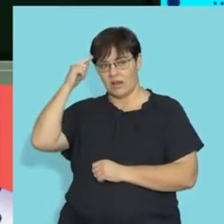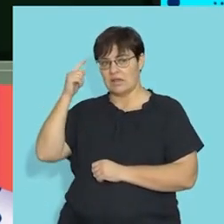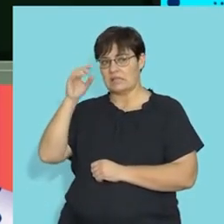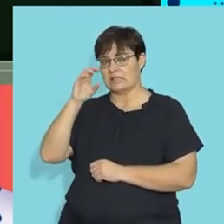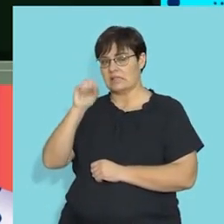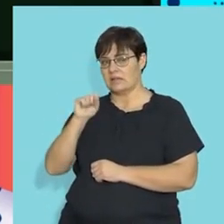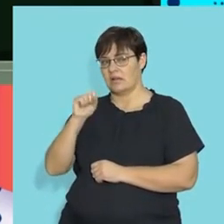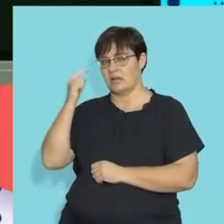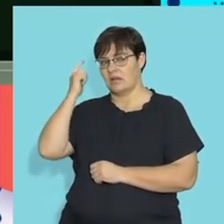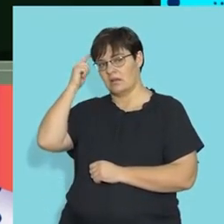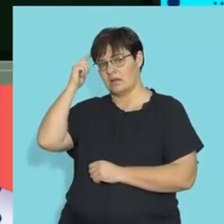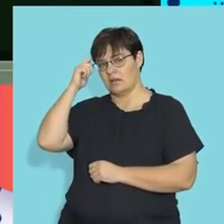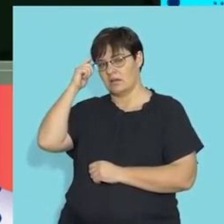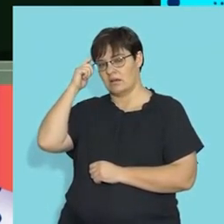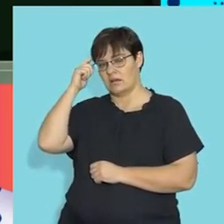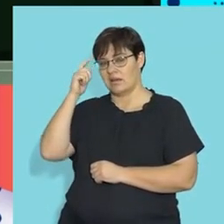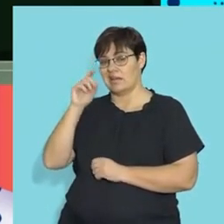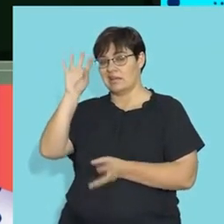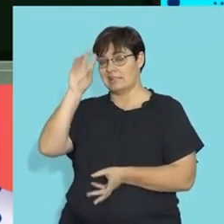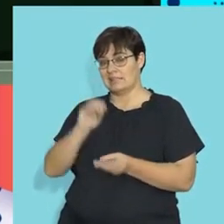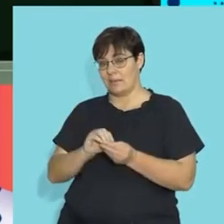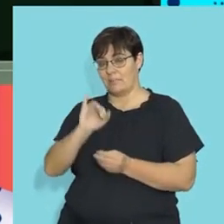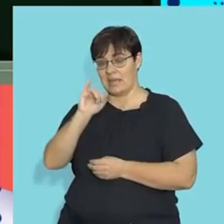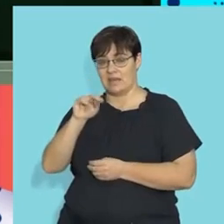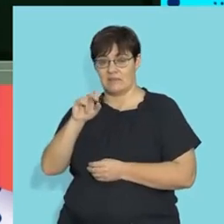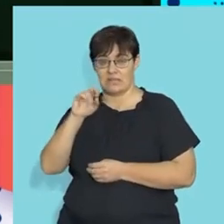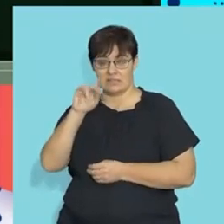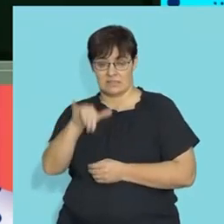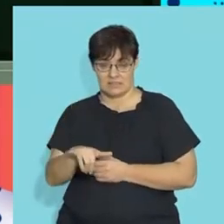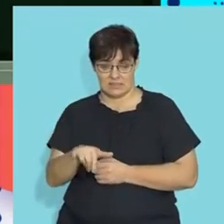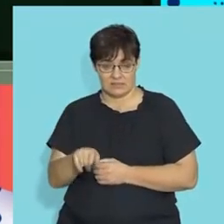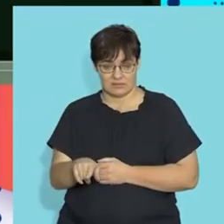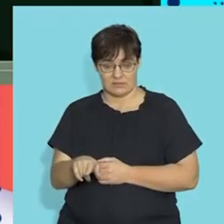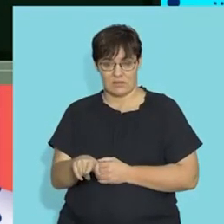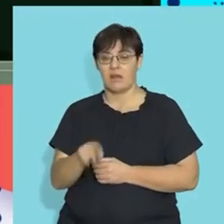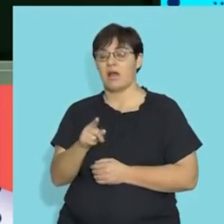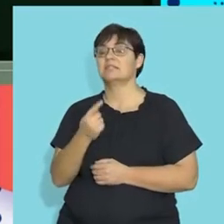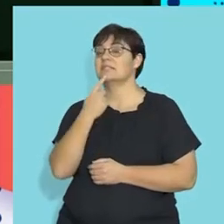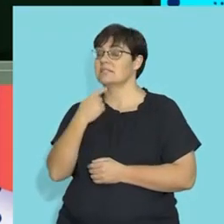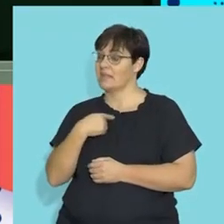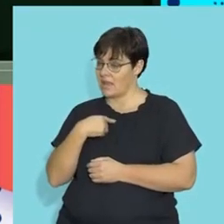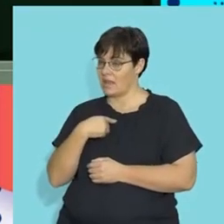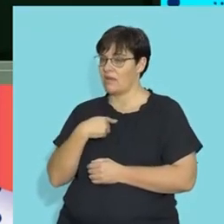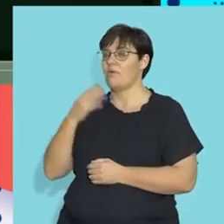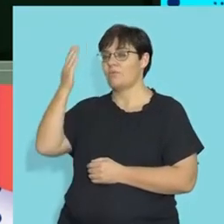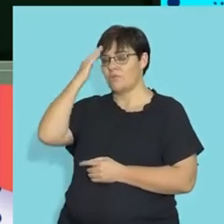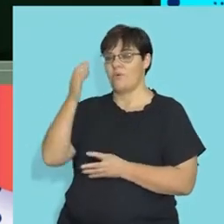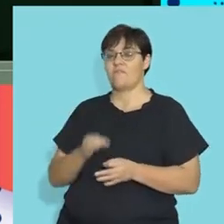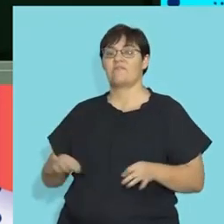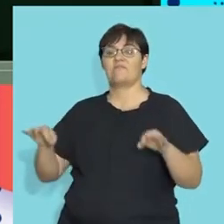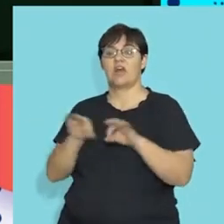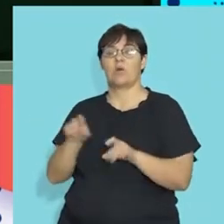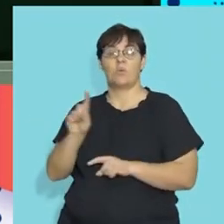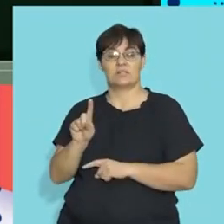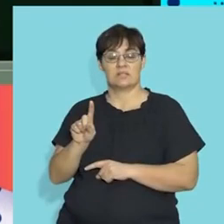Hopefully, sum to infinity is rolling around in your head. So the question itself has given us a clue that we need to know